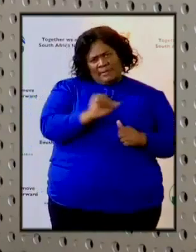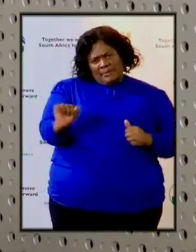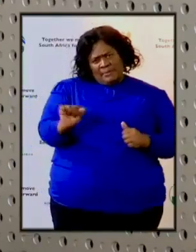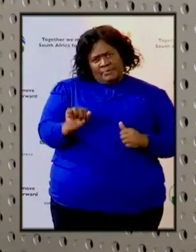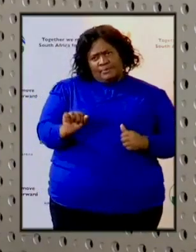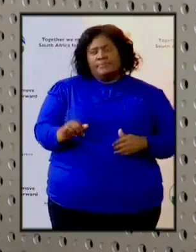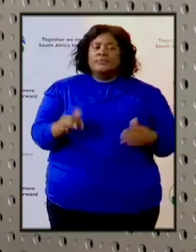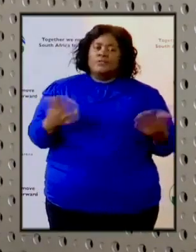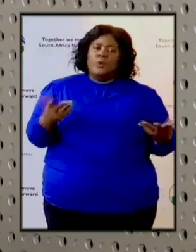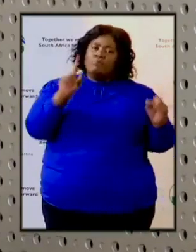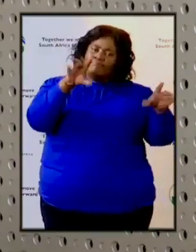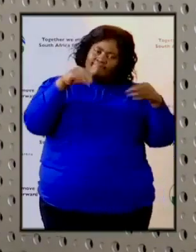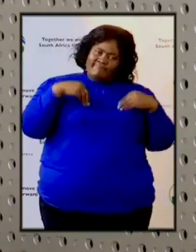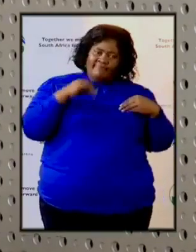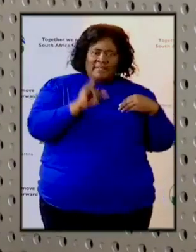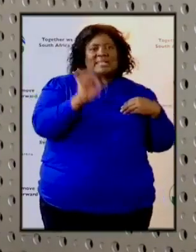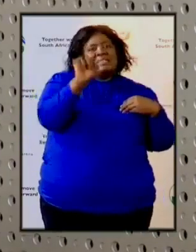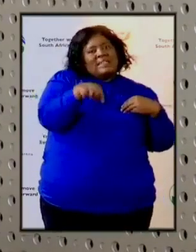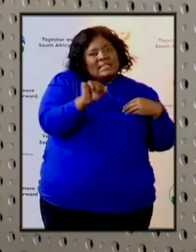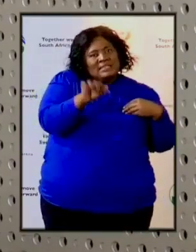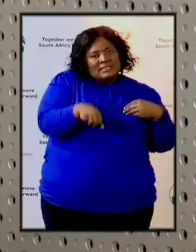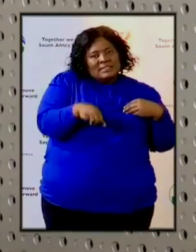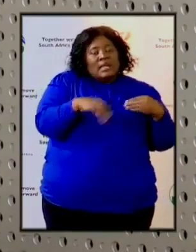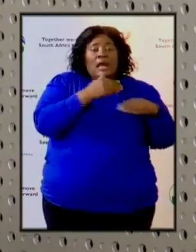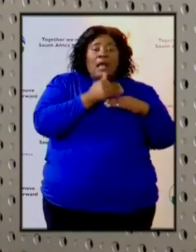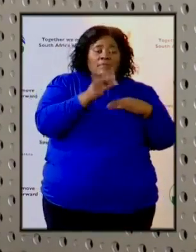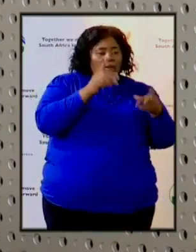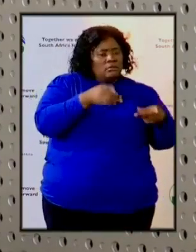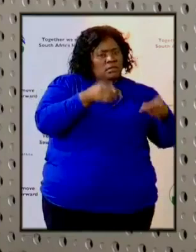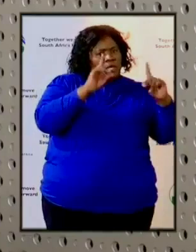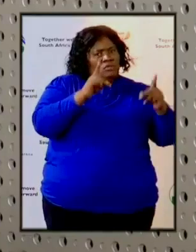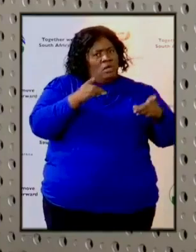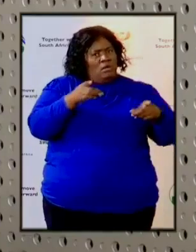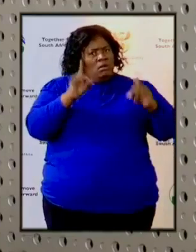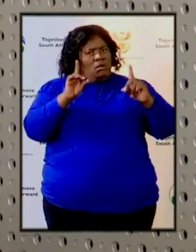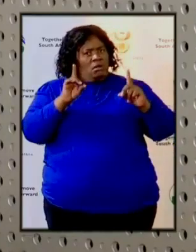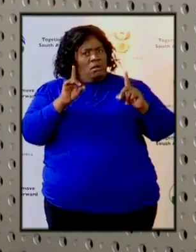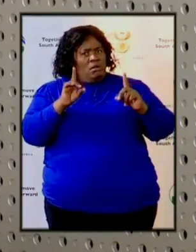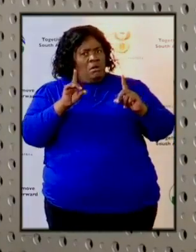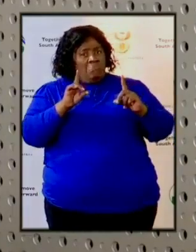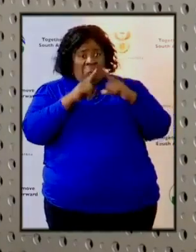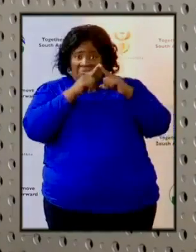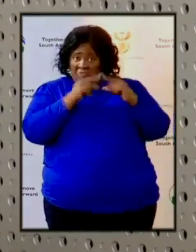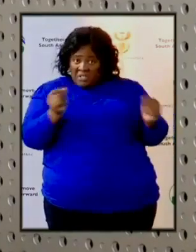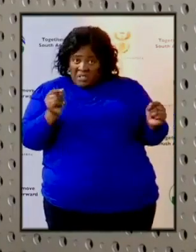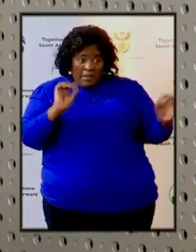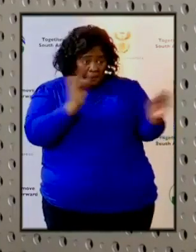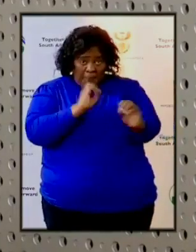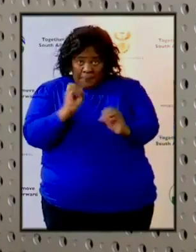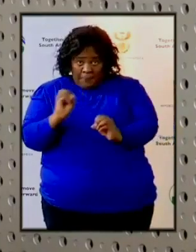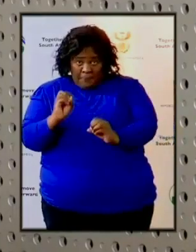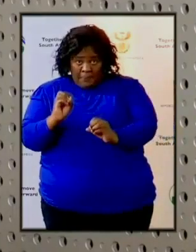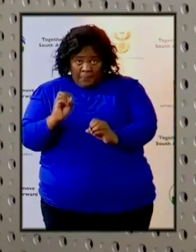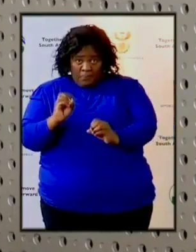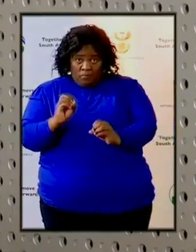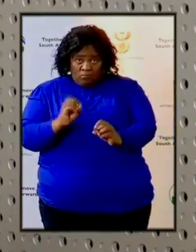live with that. But obviously, once the dangers of COVID are gone, then the situation